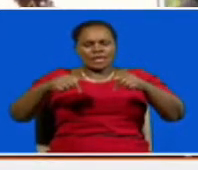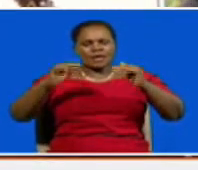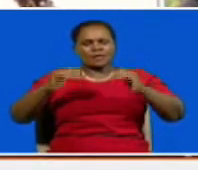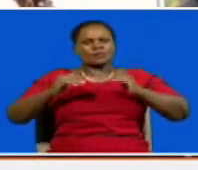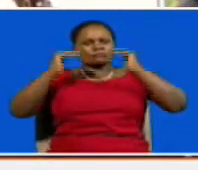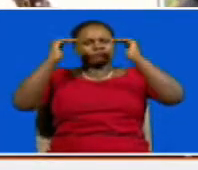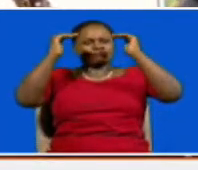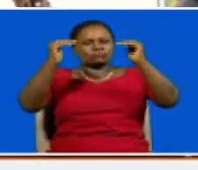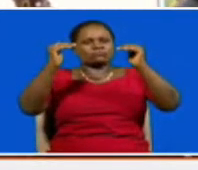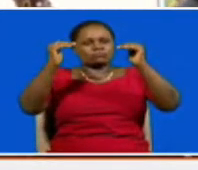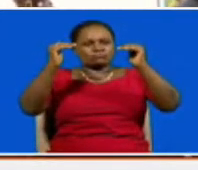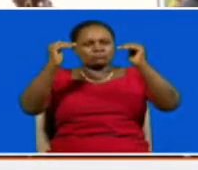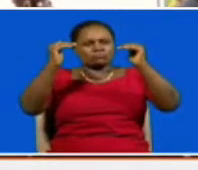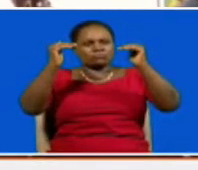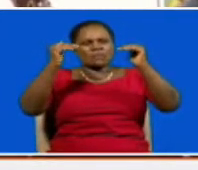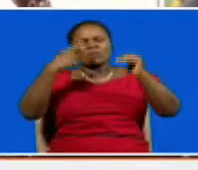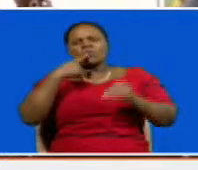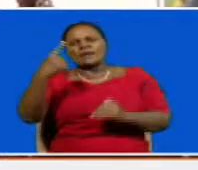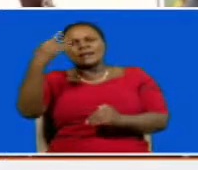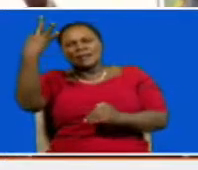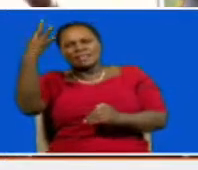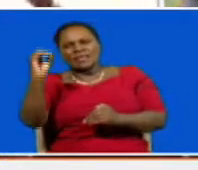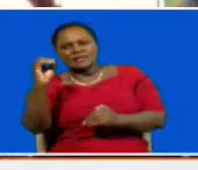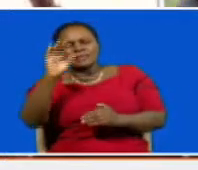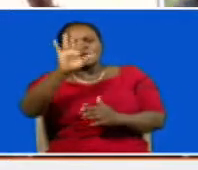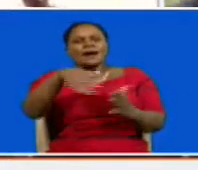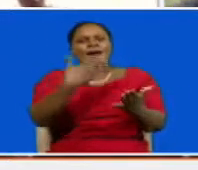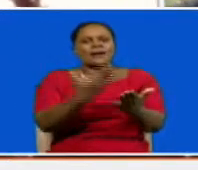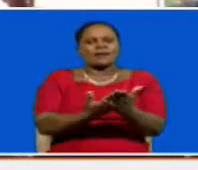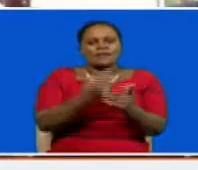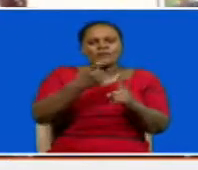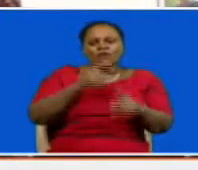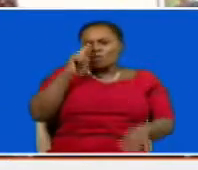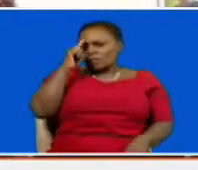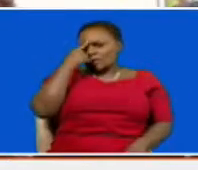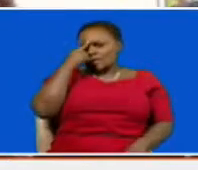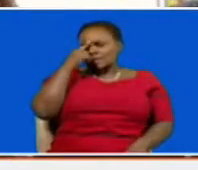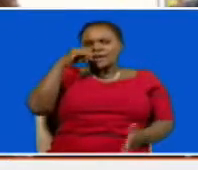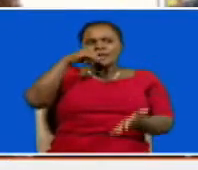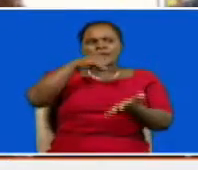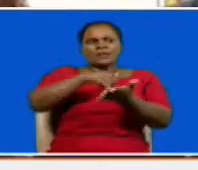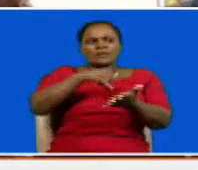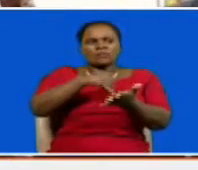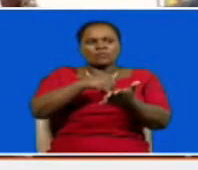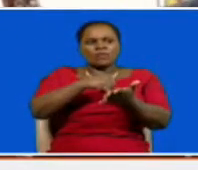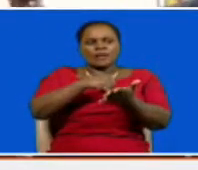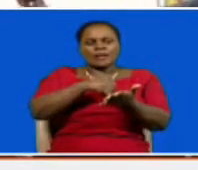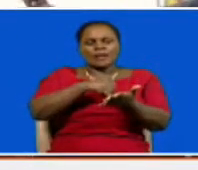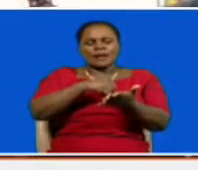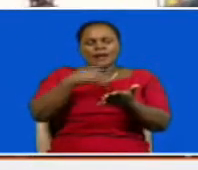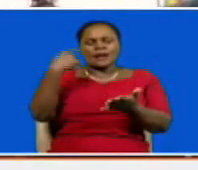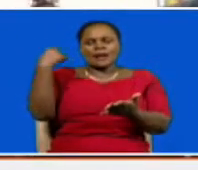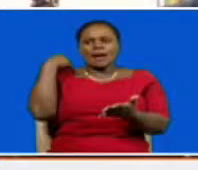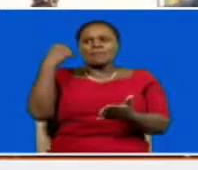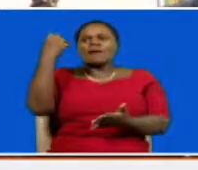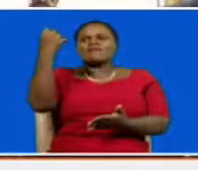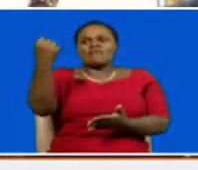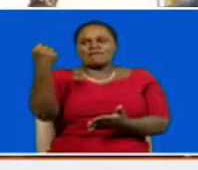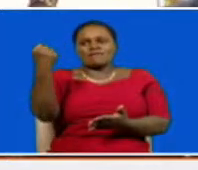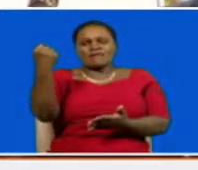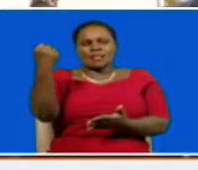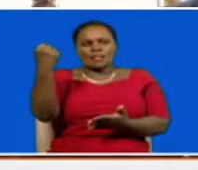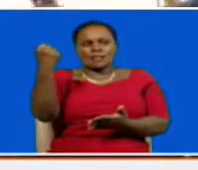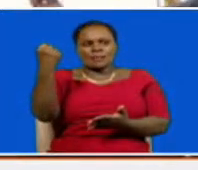least a figure of 130 arrivals from India. And that will put us back to number 5, where India stands in the Kenyan